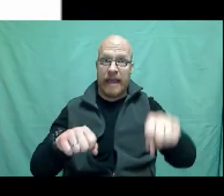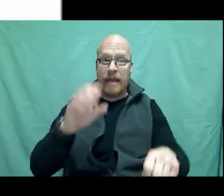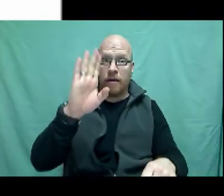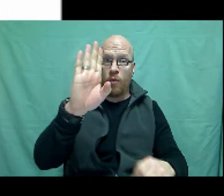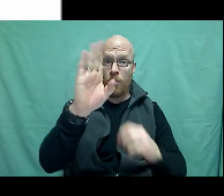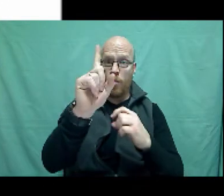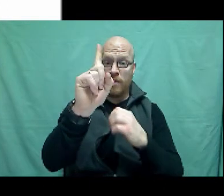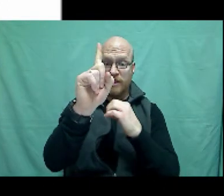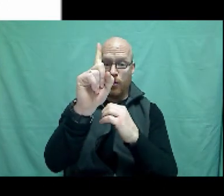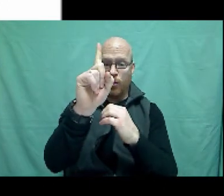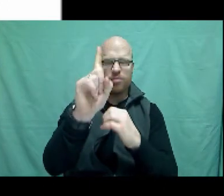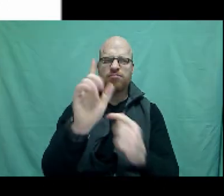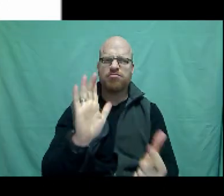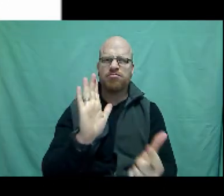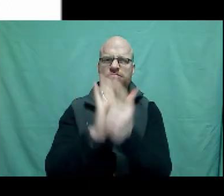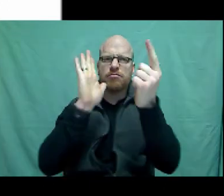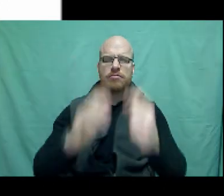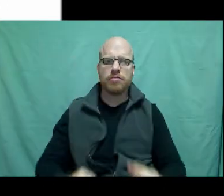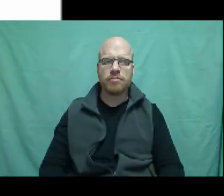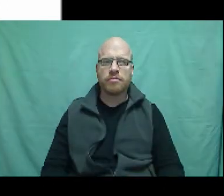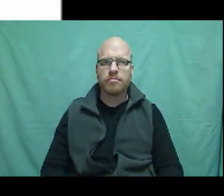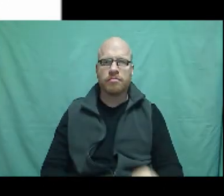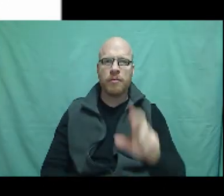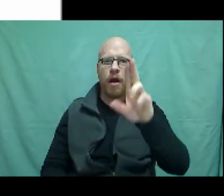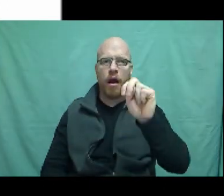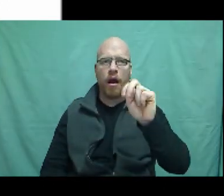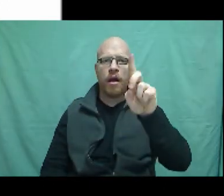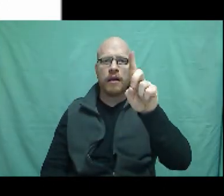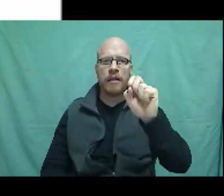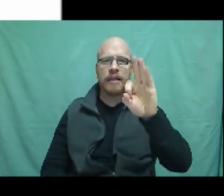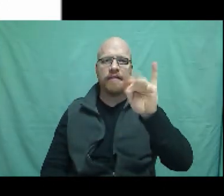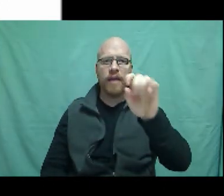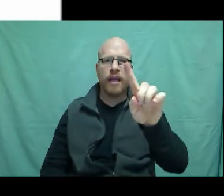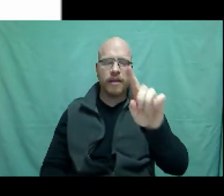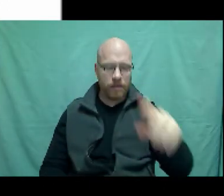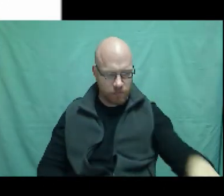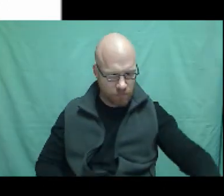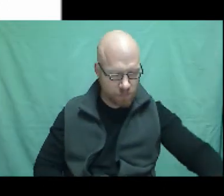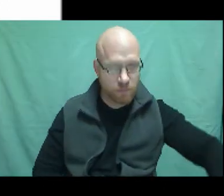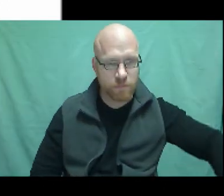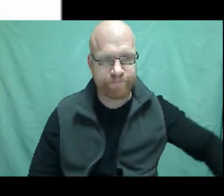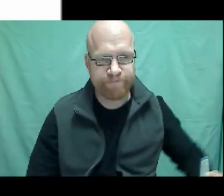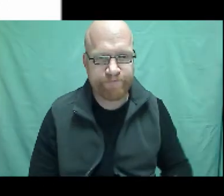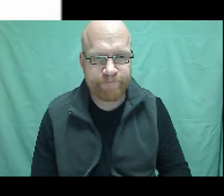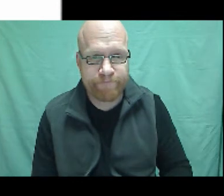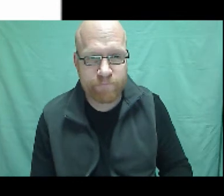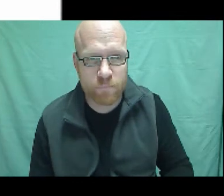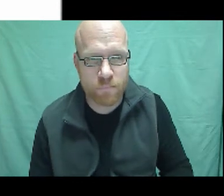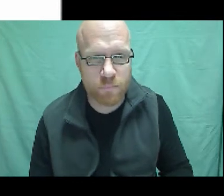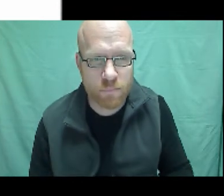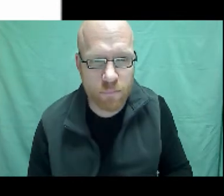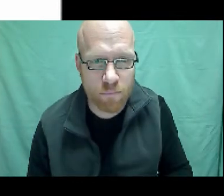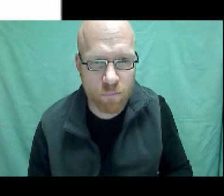Right now we can see, can we divide? Can we have the divisor of 0? No, it's undefined.